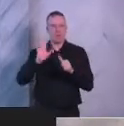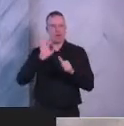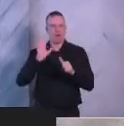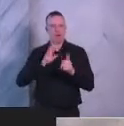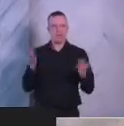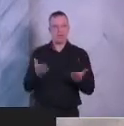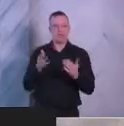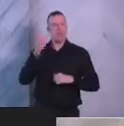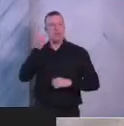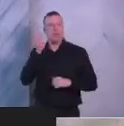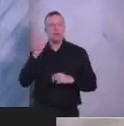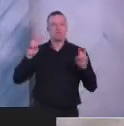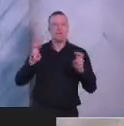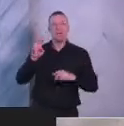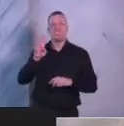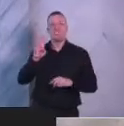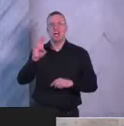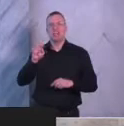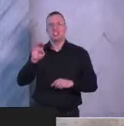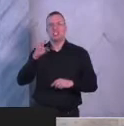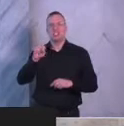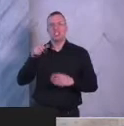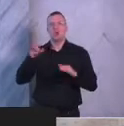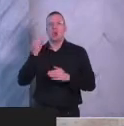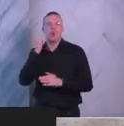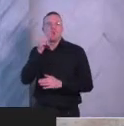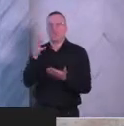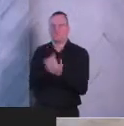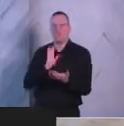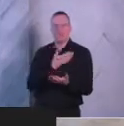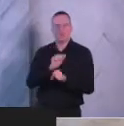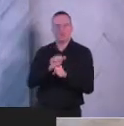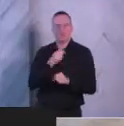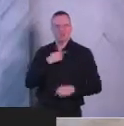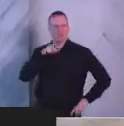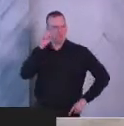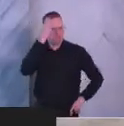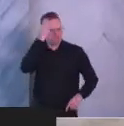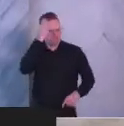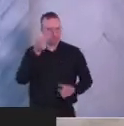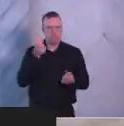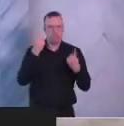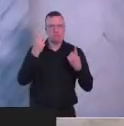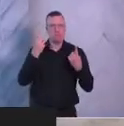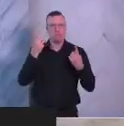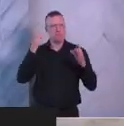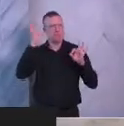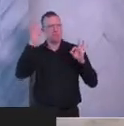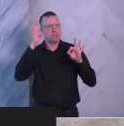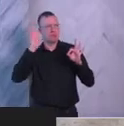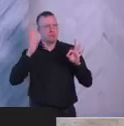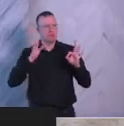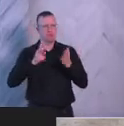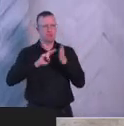you know, Dutchies go home and, you know, stop taking our jobs. And I didn't understand it, but very early on, I didn't understand it at all.